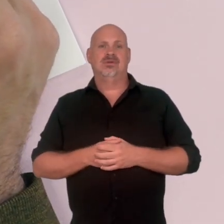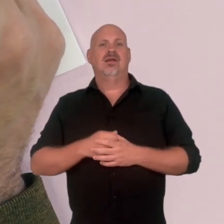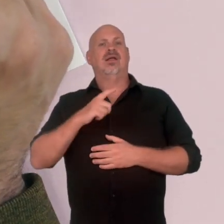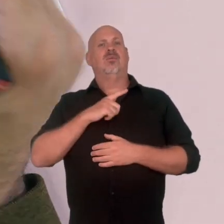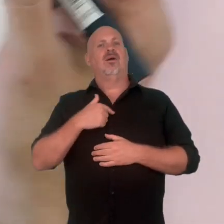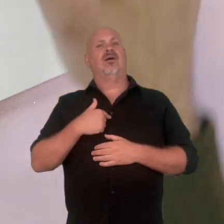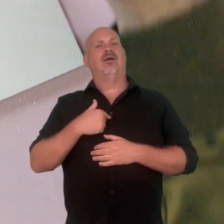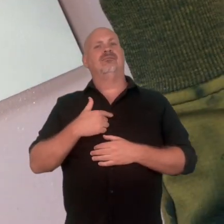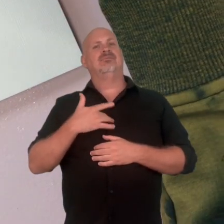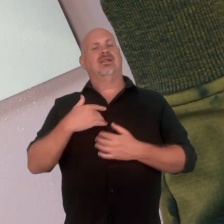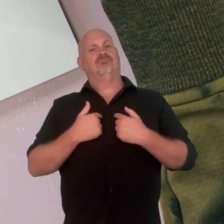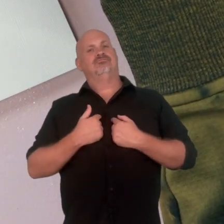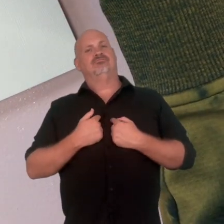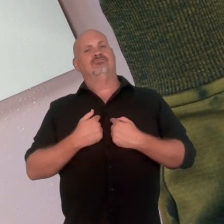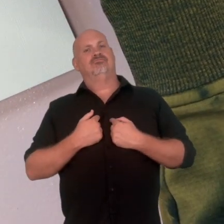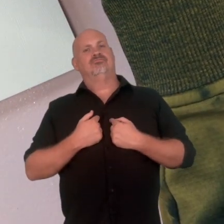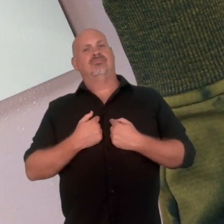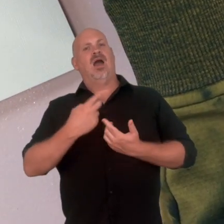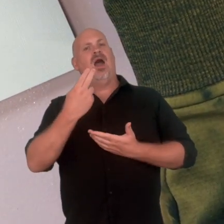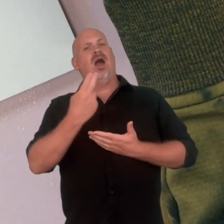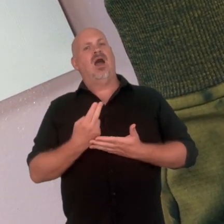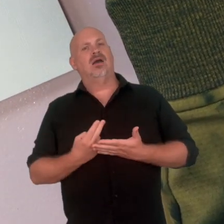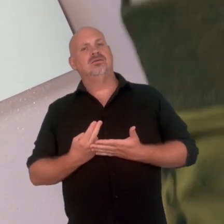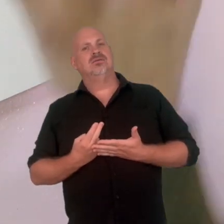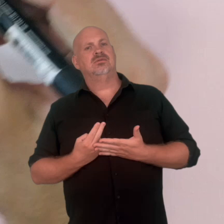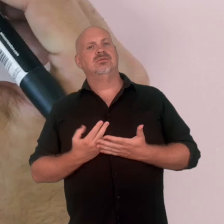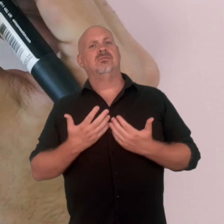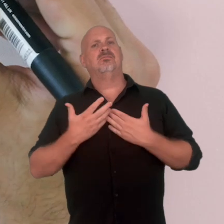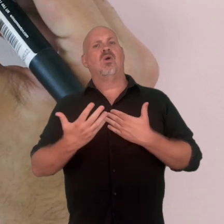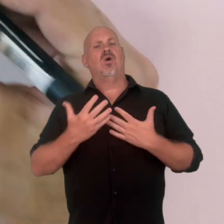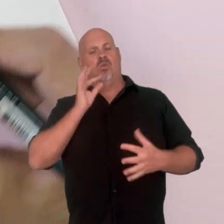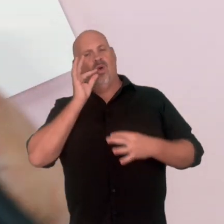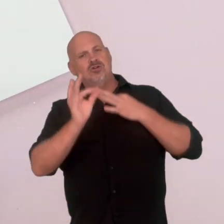me, making art is more about asking questions.